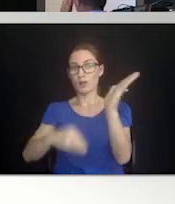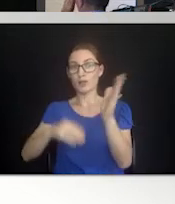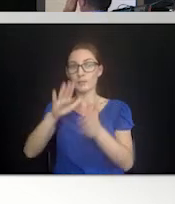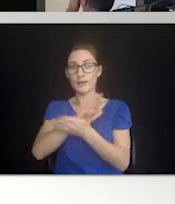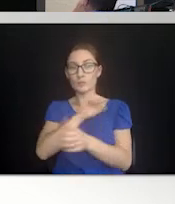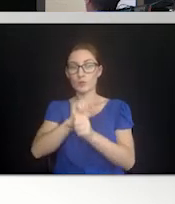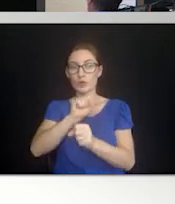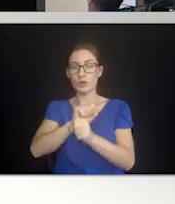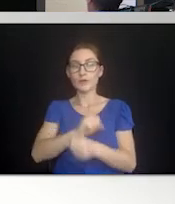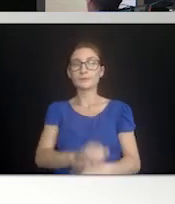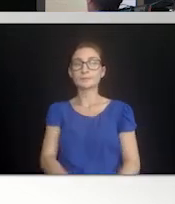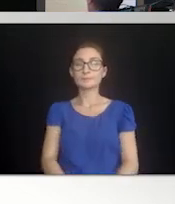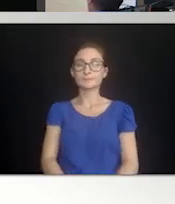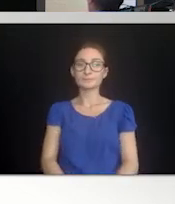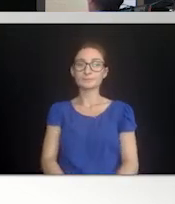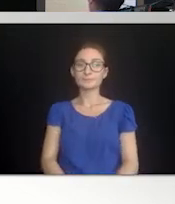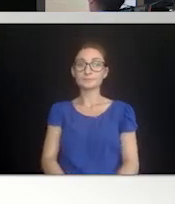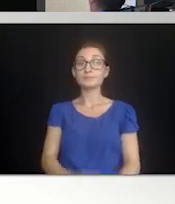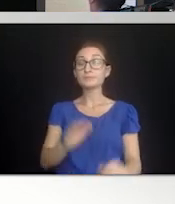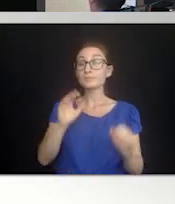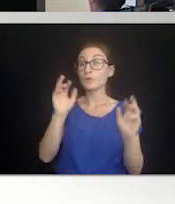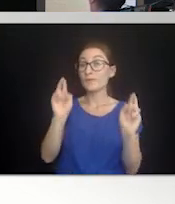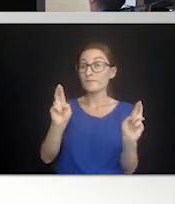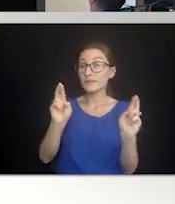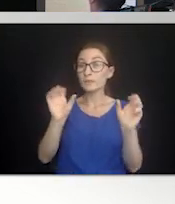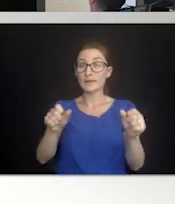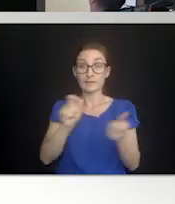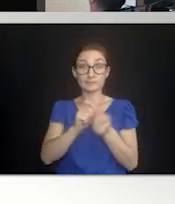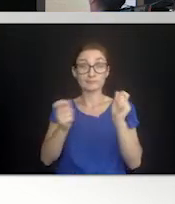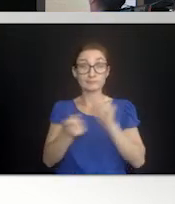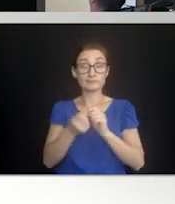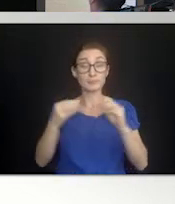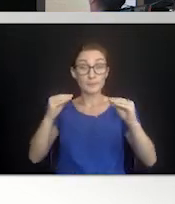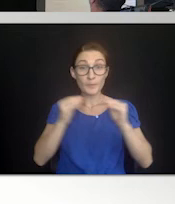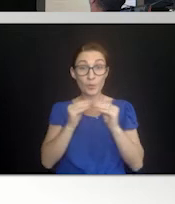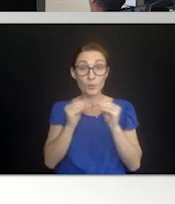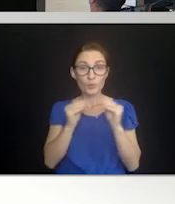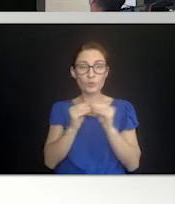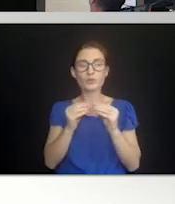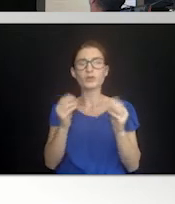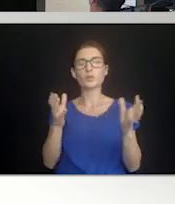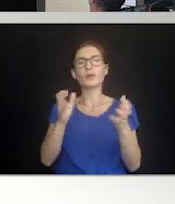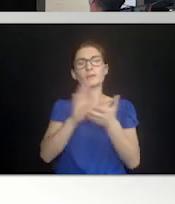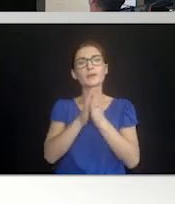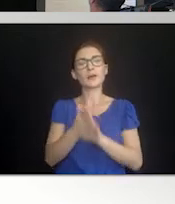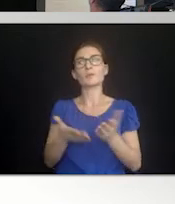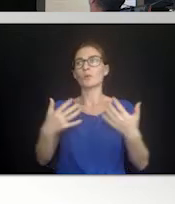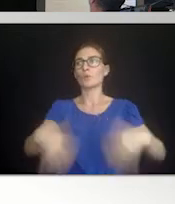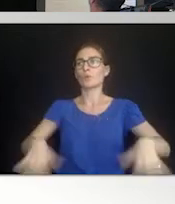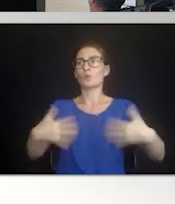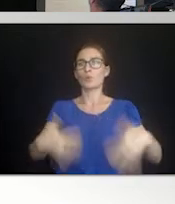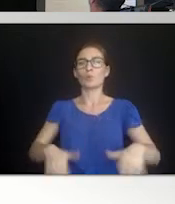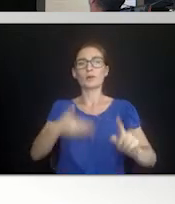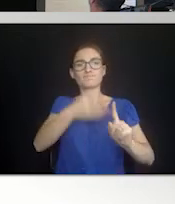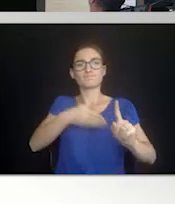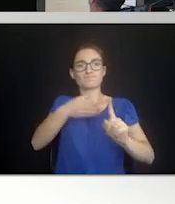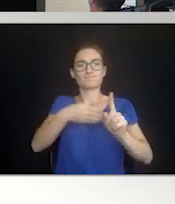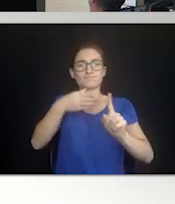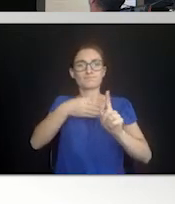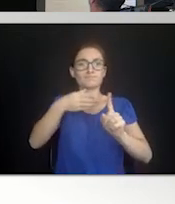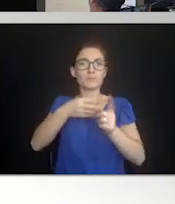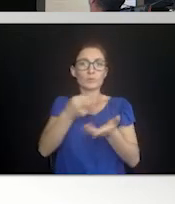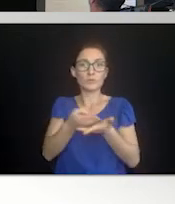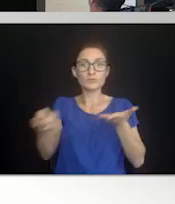paperwork. And then hopefully we'd like to make some other changes. We'd like to have this become such a resource for you that